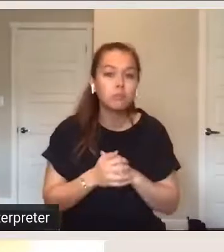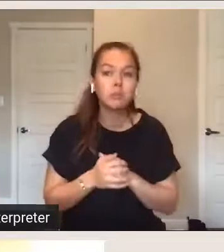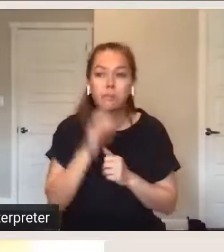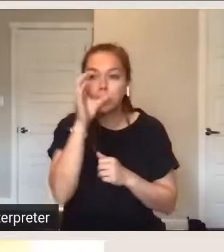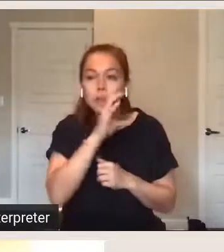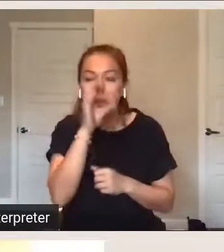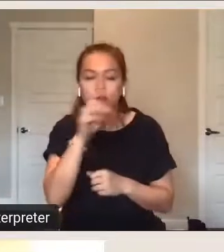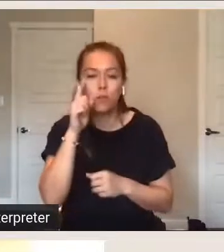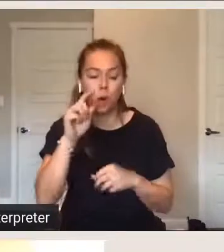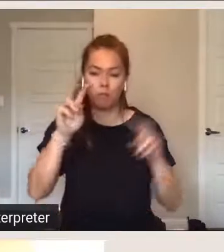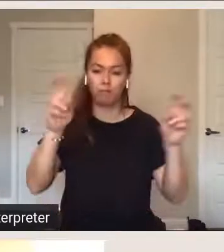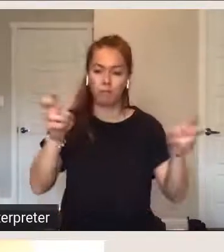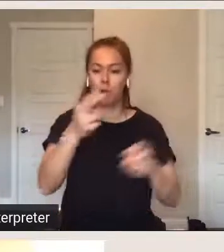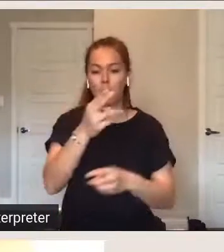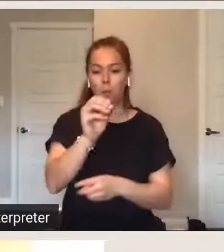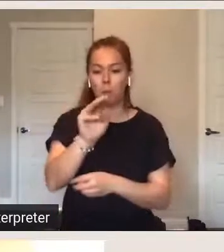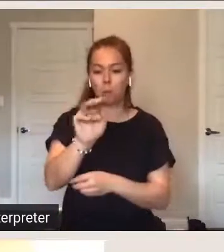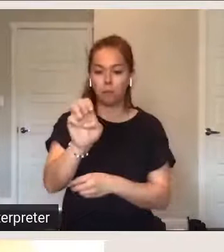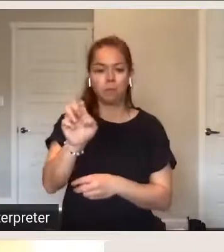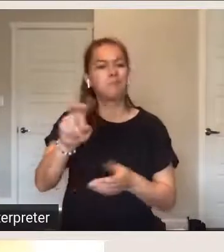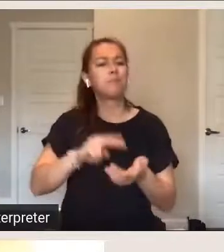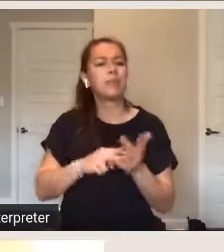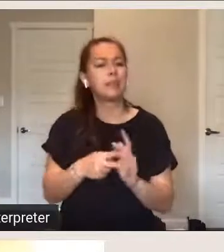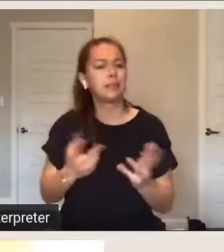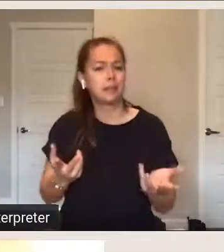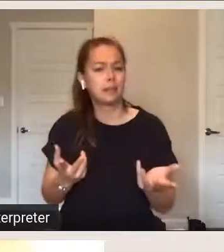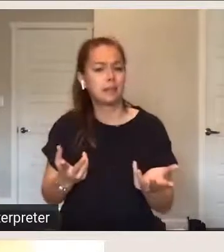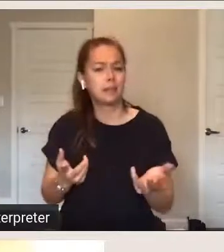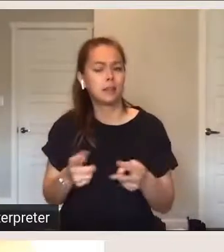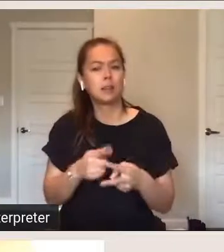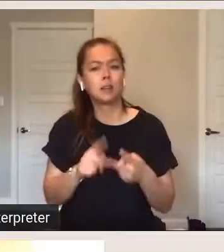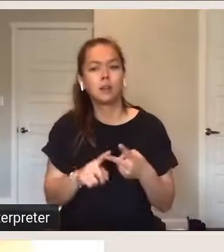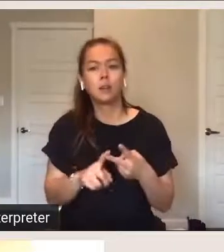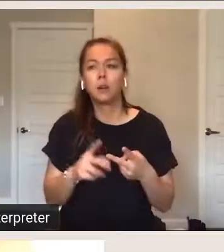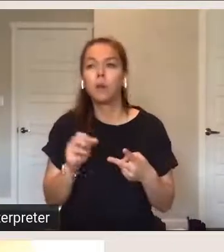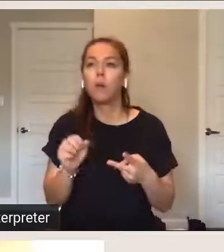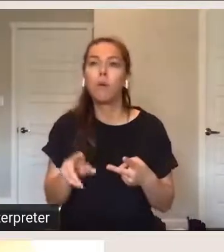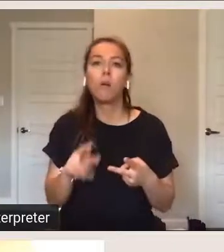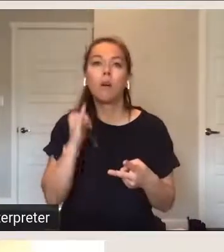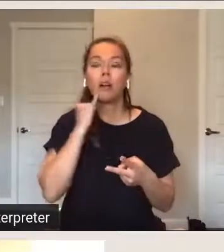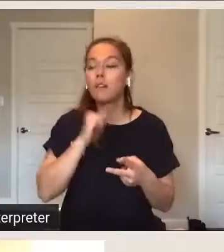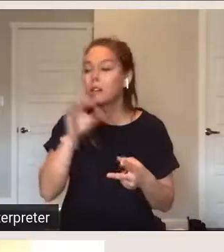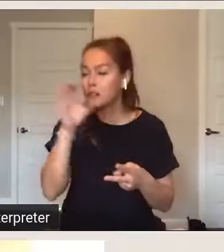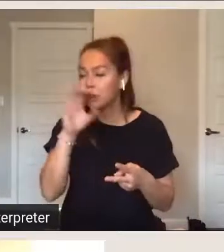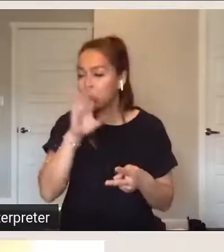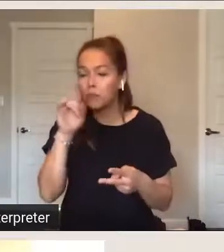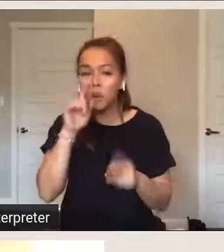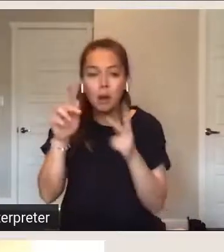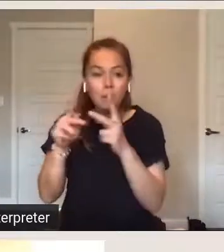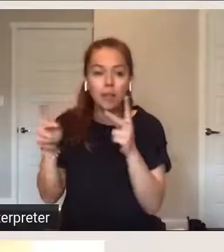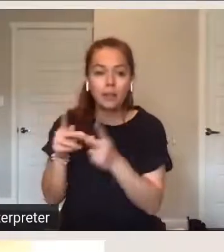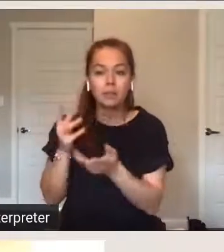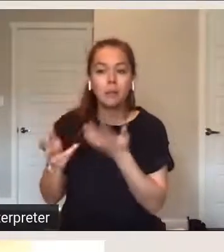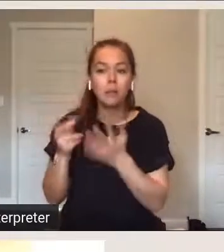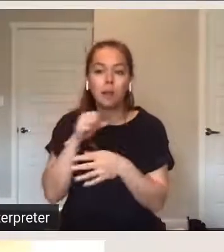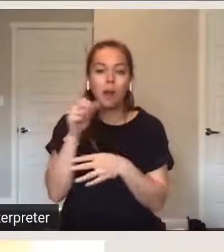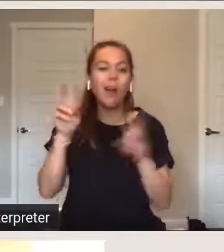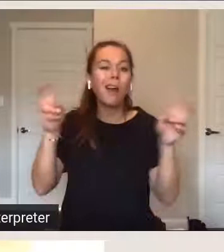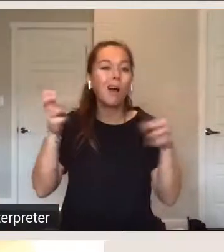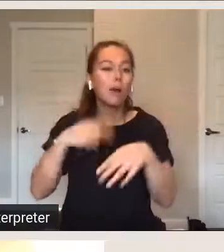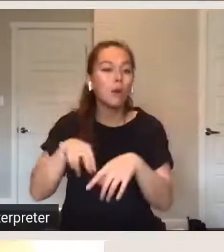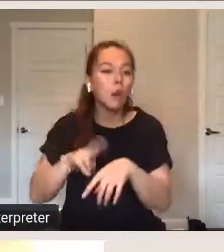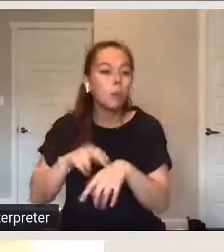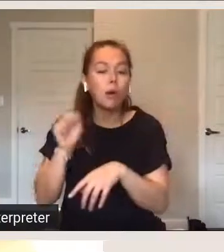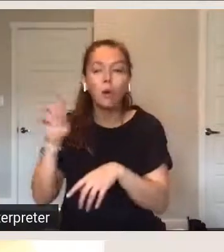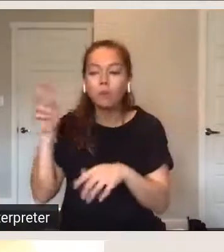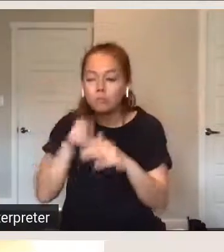where that's kind of maybe off the beaten path or remote. Mm-hmm. Like that's kind of become a little bit of the work